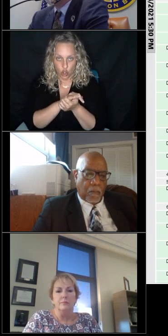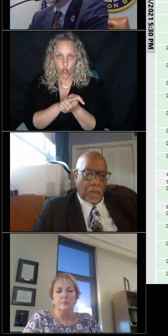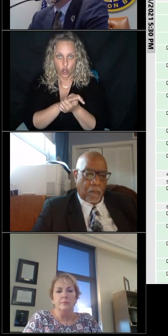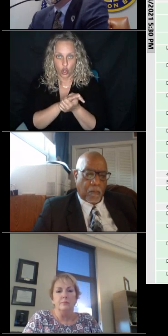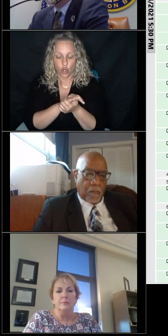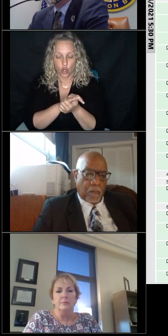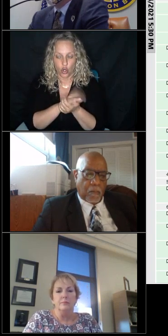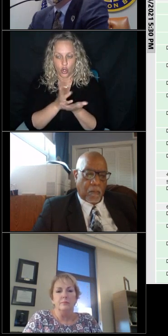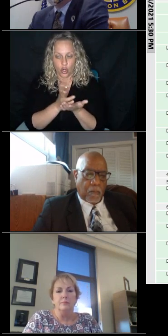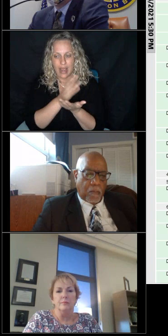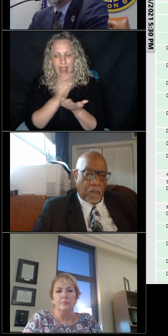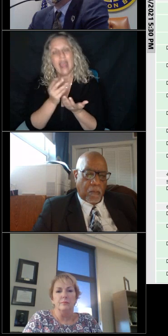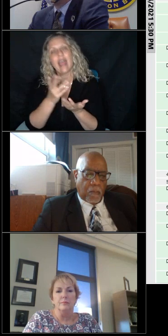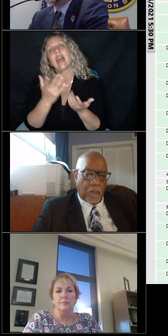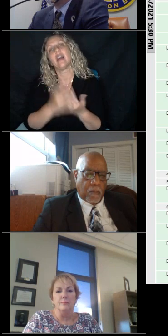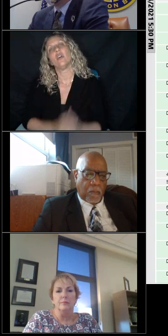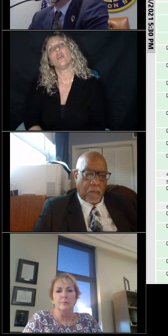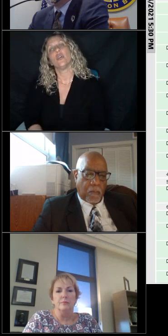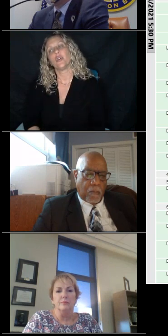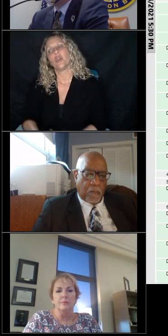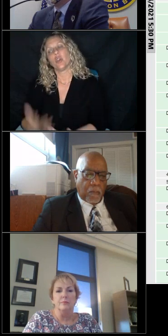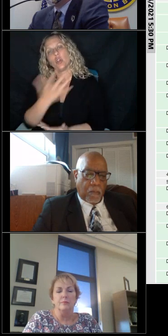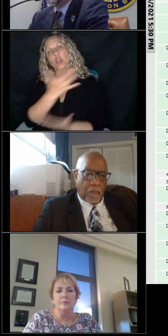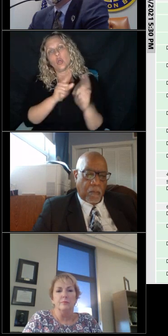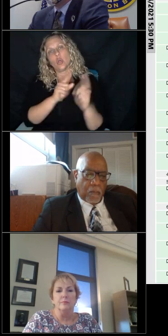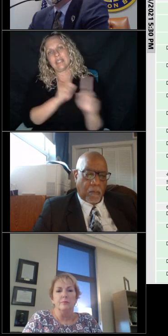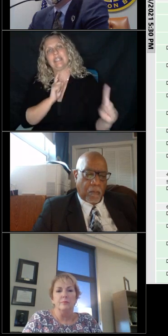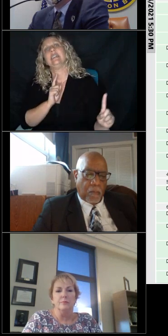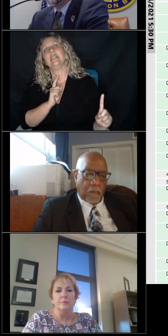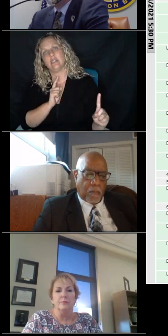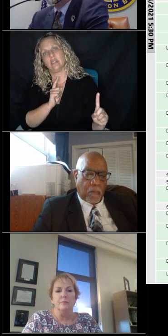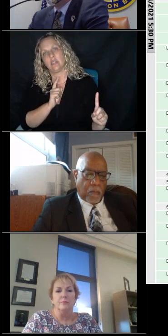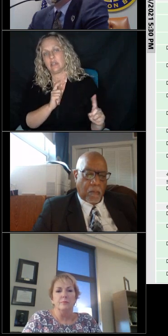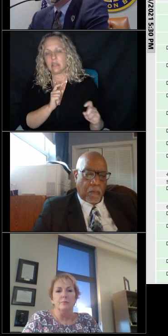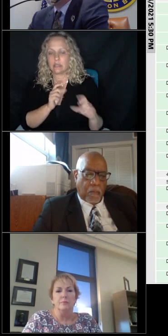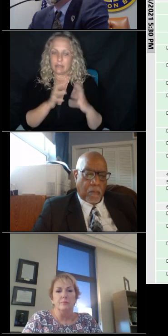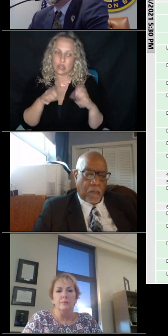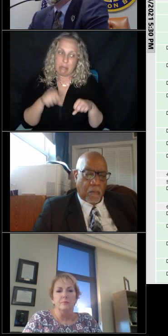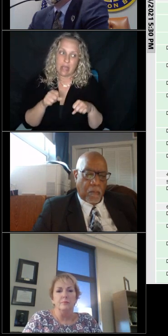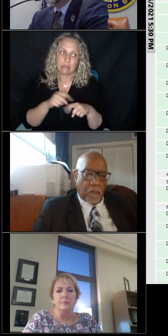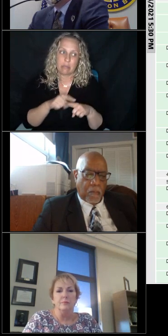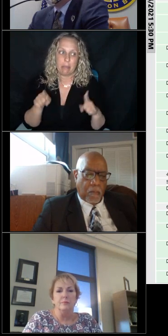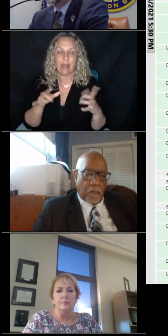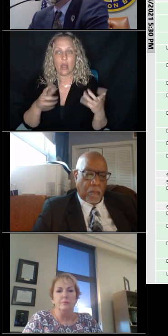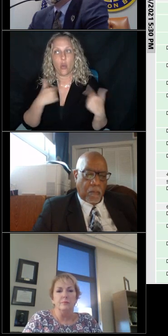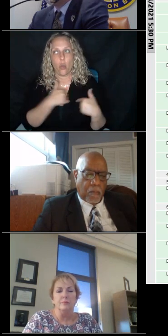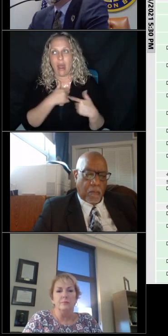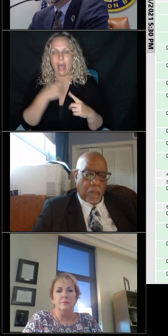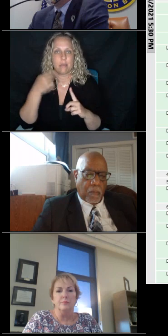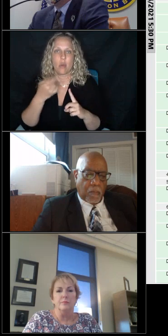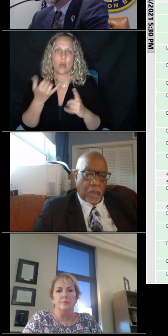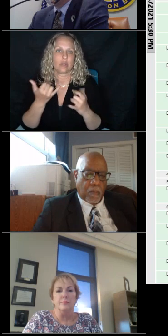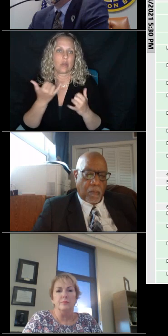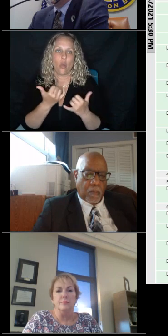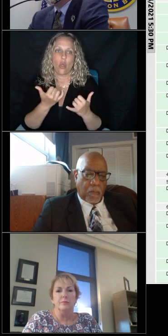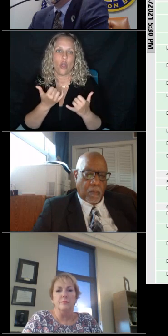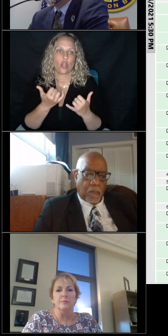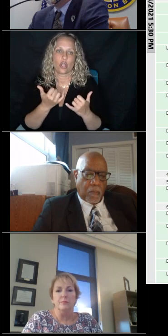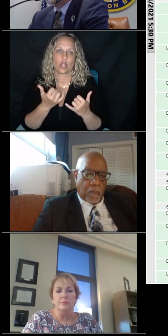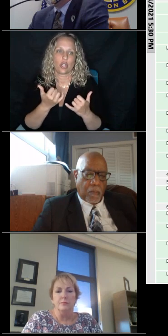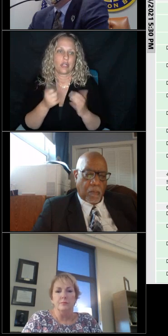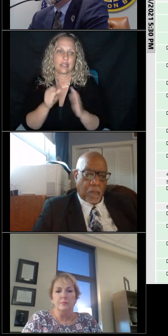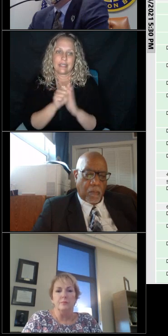and social distance to the extent possible. But we're at the point that it is no longer a state of